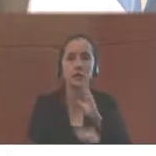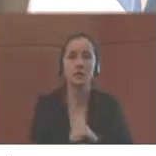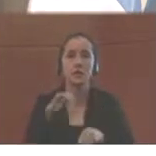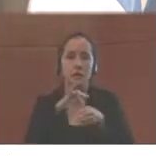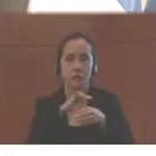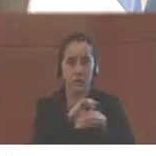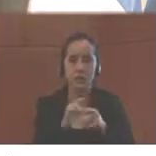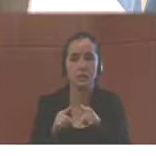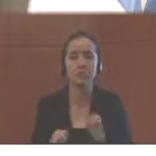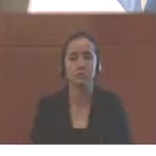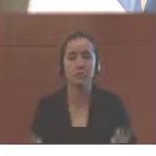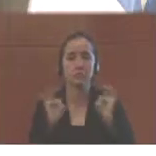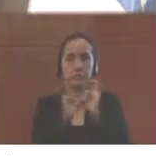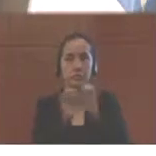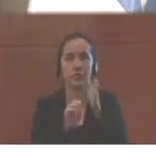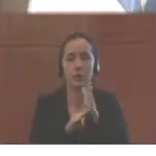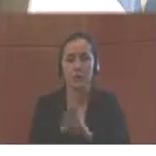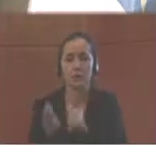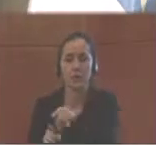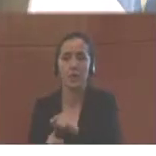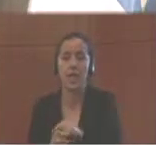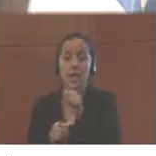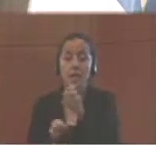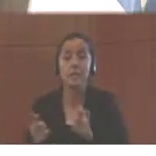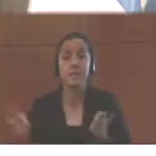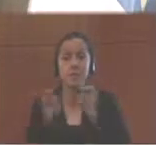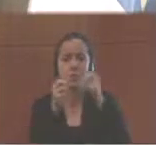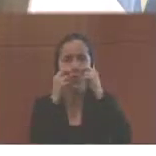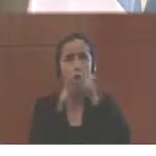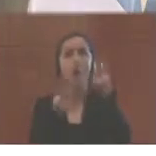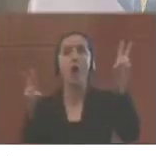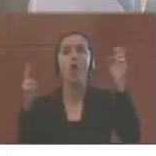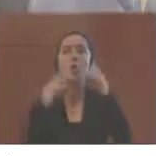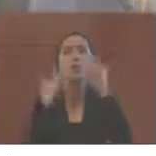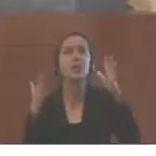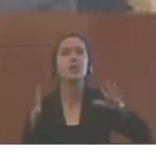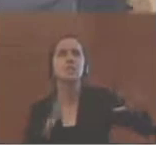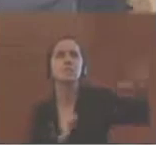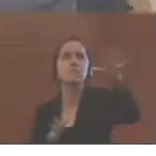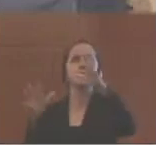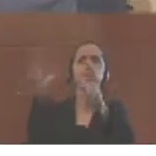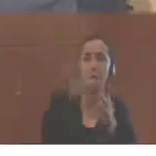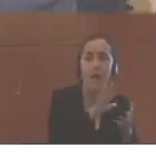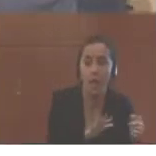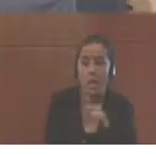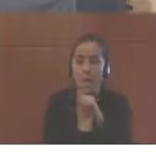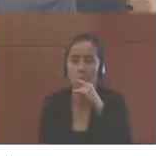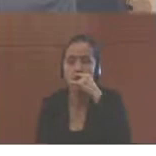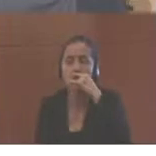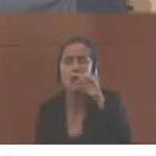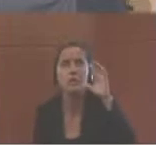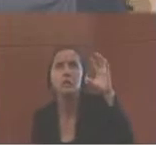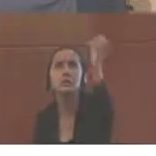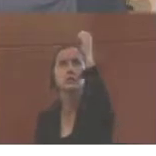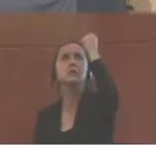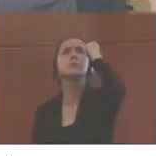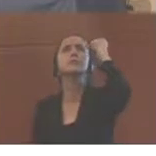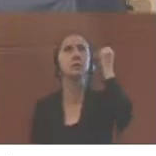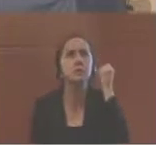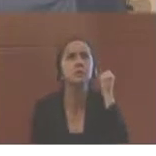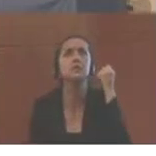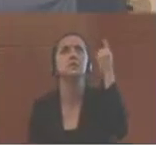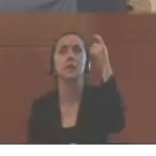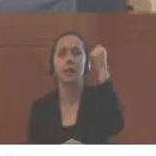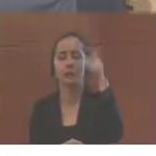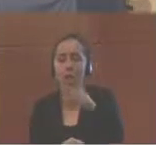everything related to disasters and sustainable development, to make visible the impact of disasters in boys, girls,